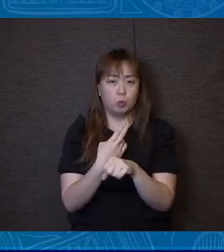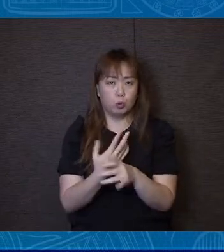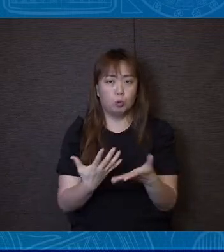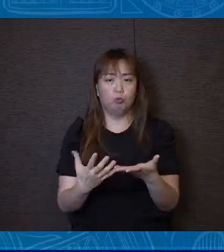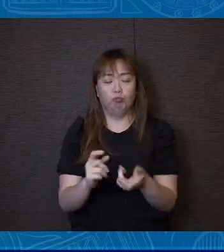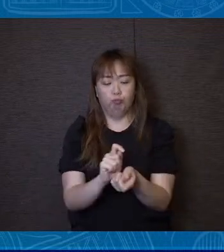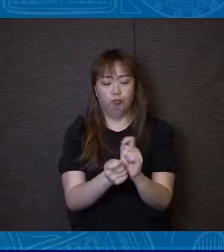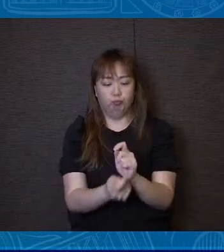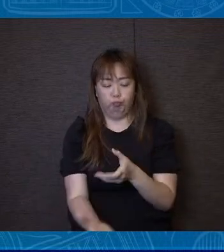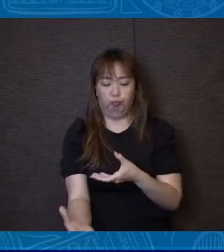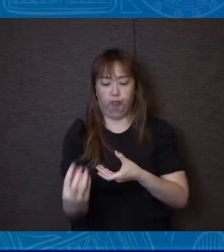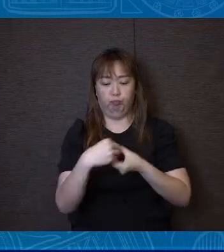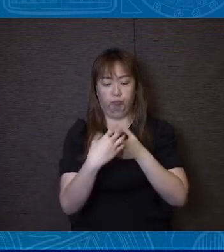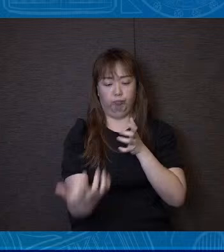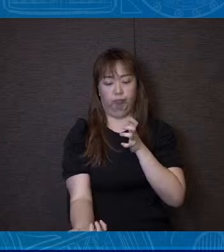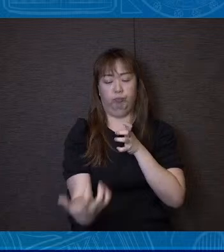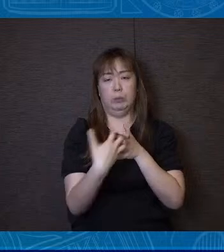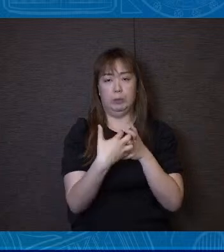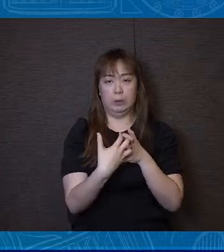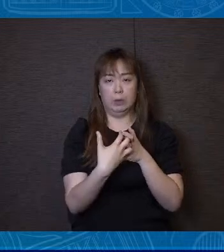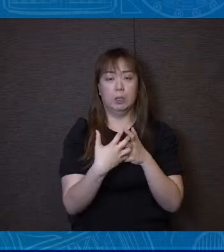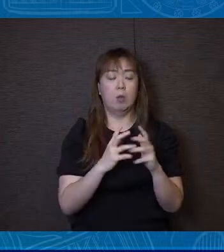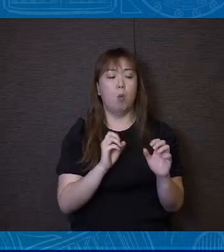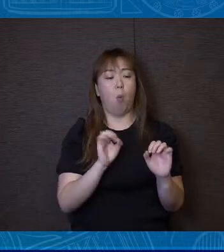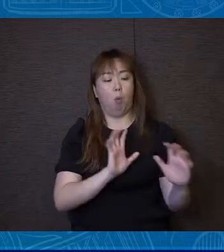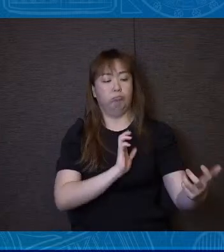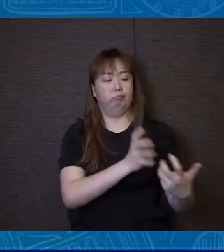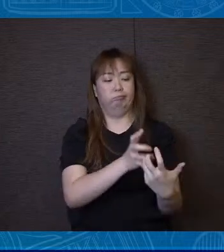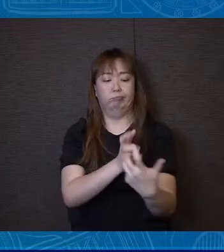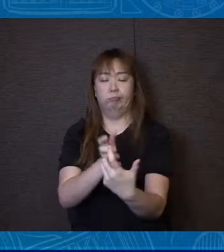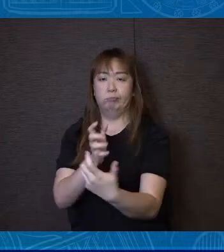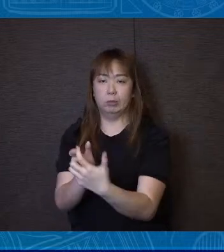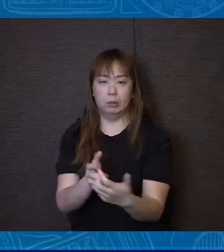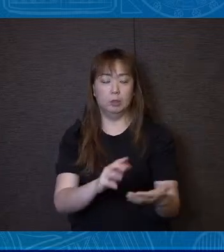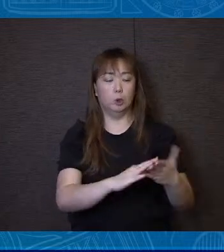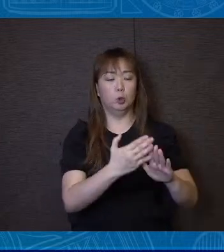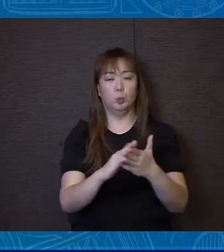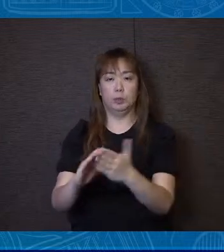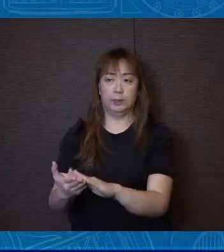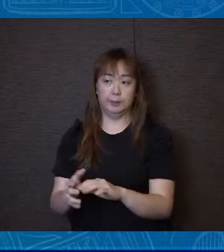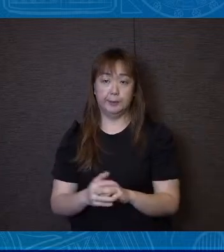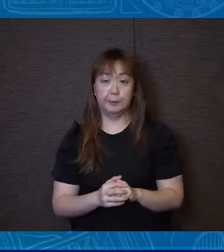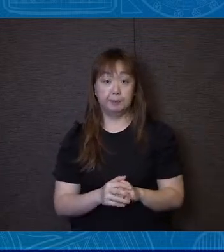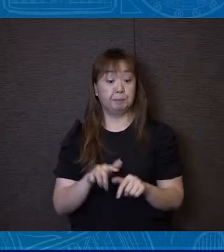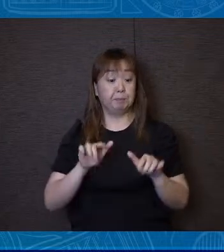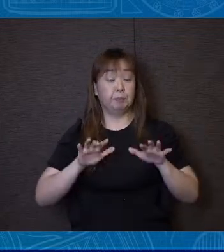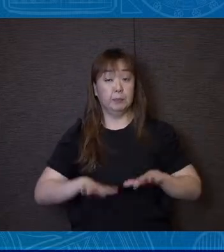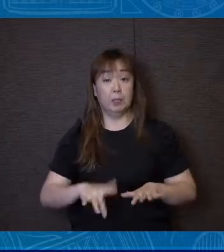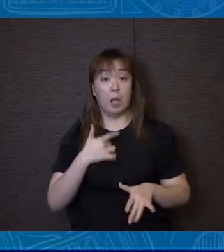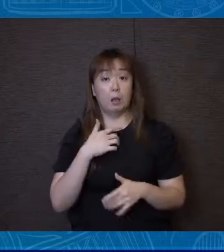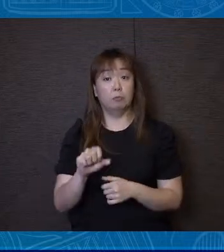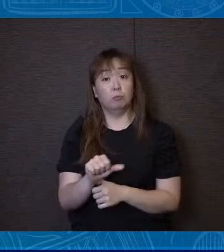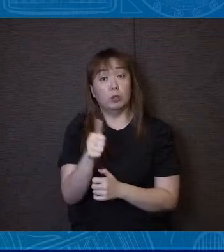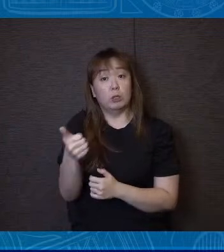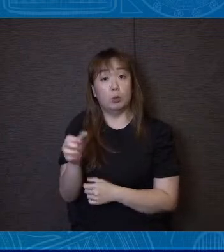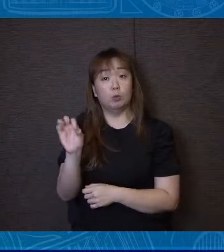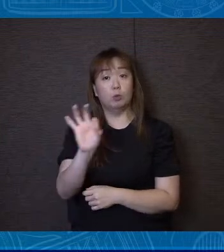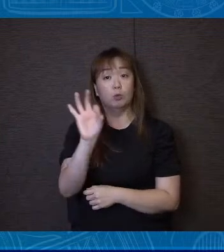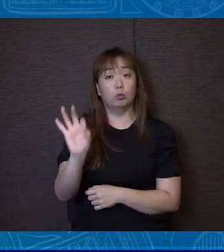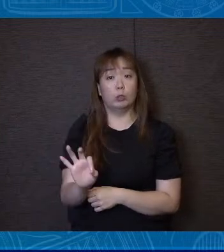to the specific needs of the communities. With this, maybe I have another question.